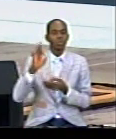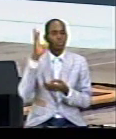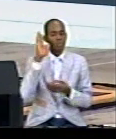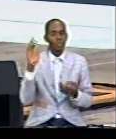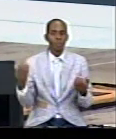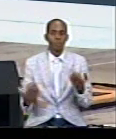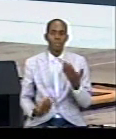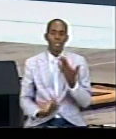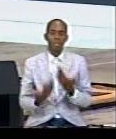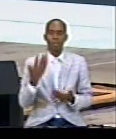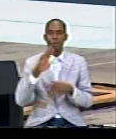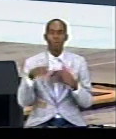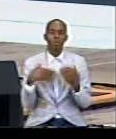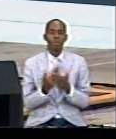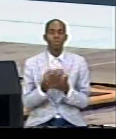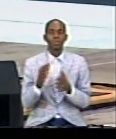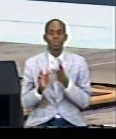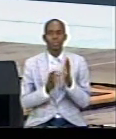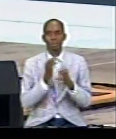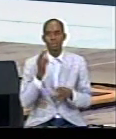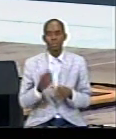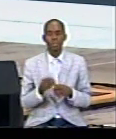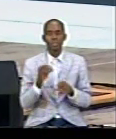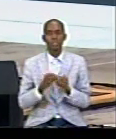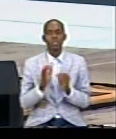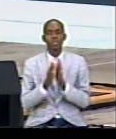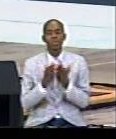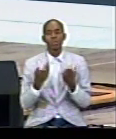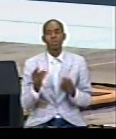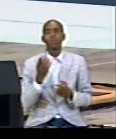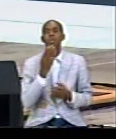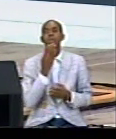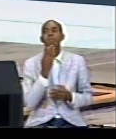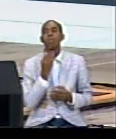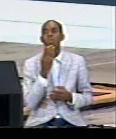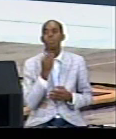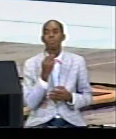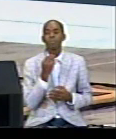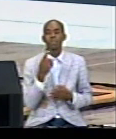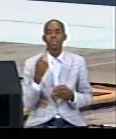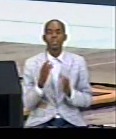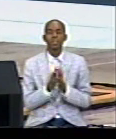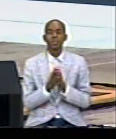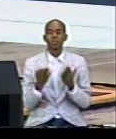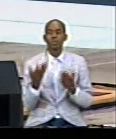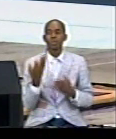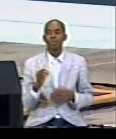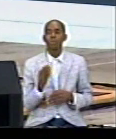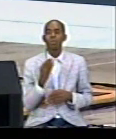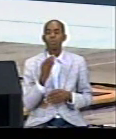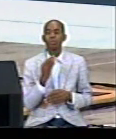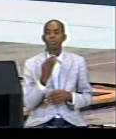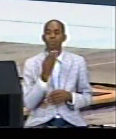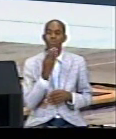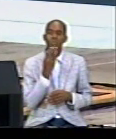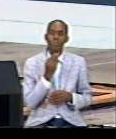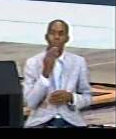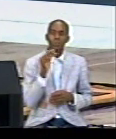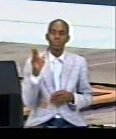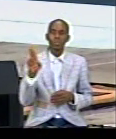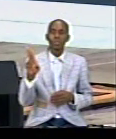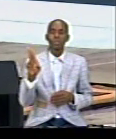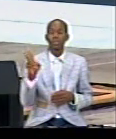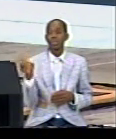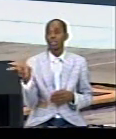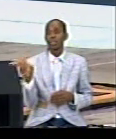up. Yeah. Hebrews chapter 2. Hebrews chapter 2. And I'm